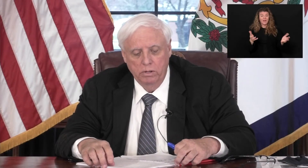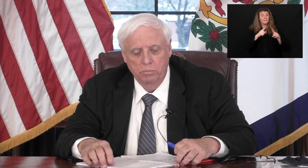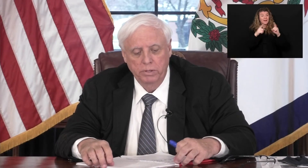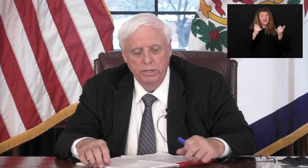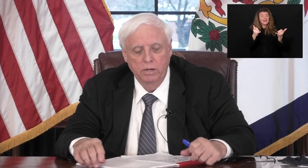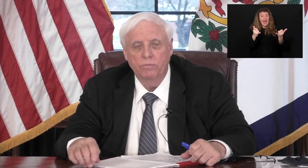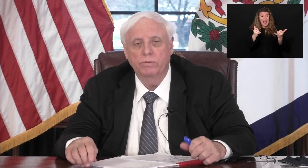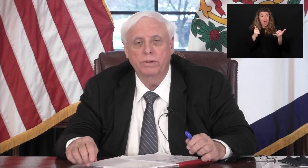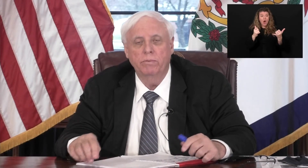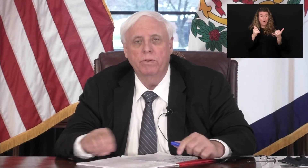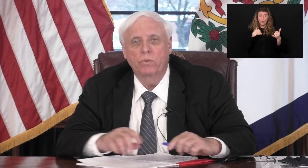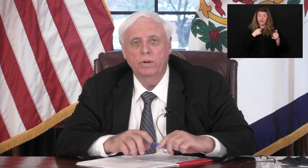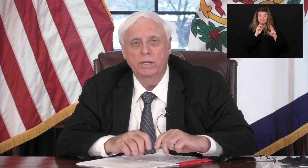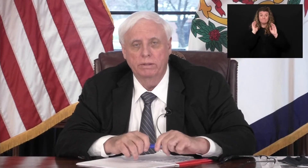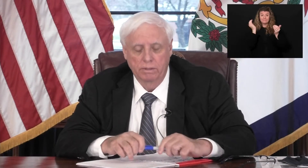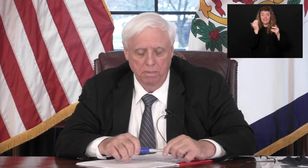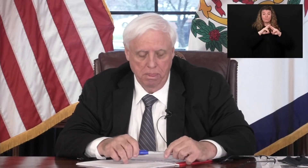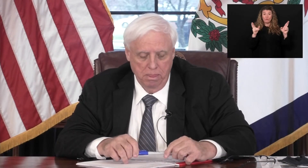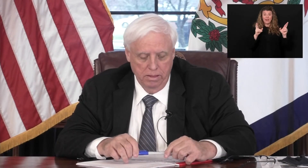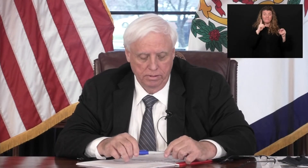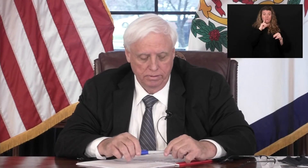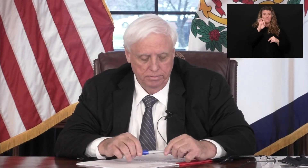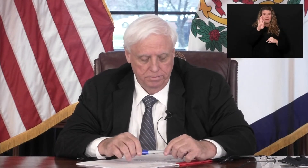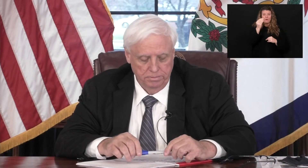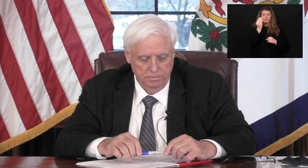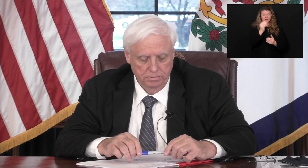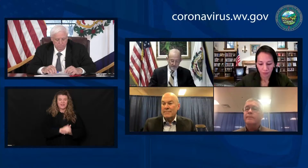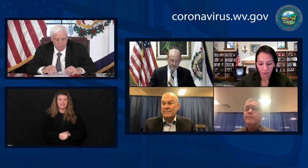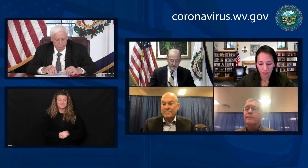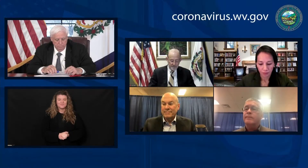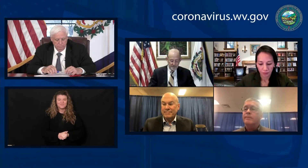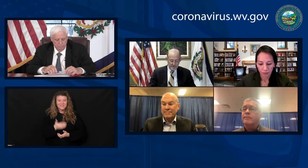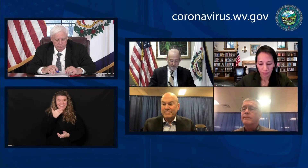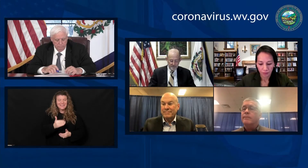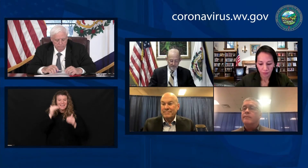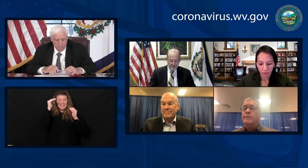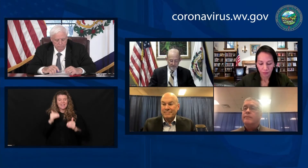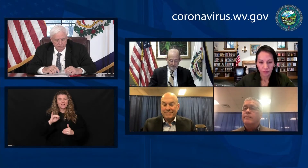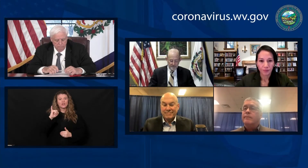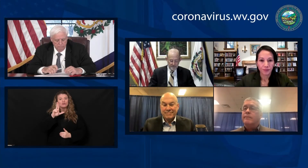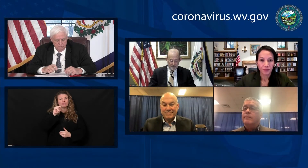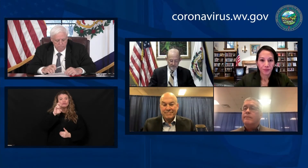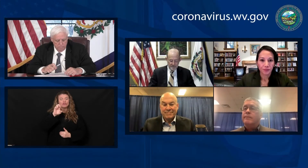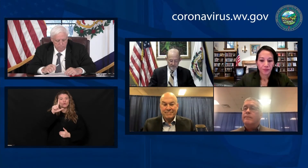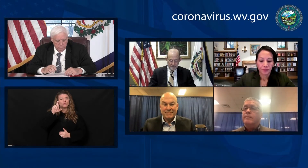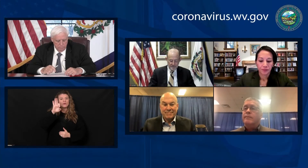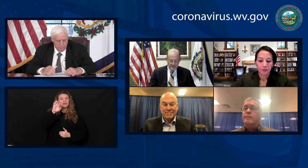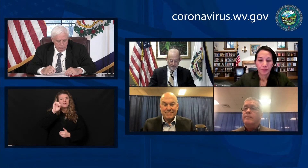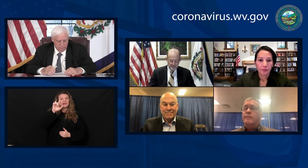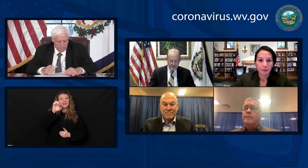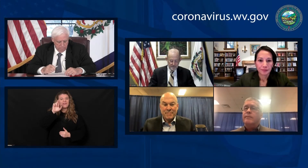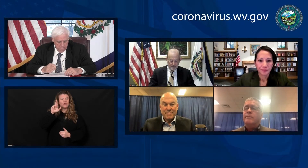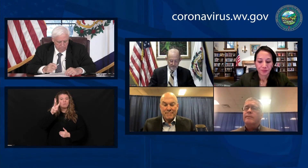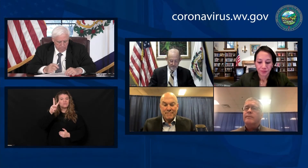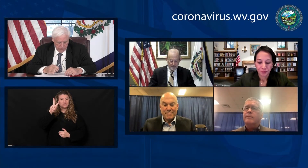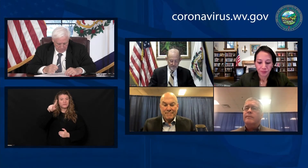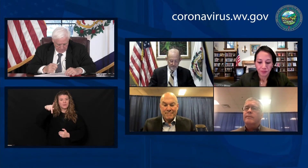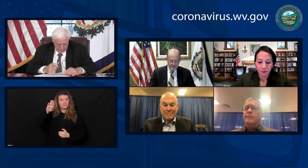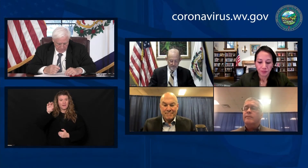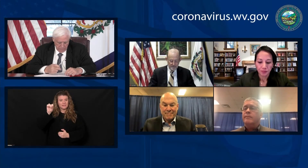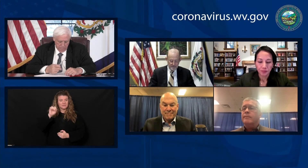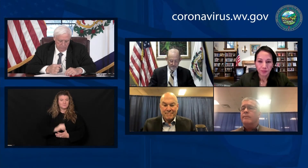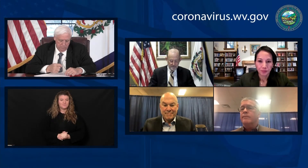now we're on a complete go for February 14th. All right, thanks, Aaron. Next to June Leffler with West Virginia Public Broadcasting.